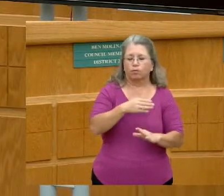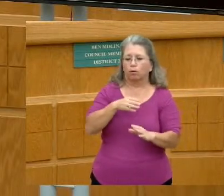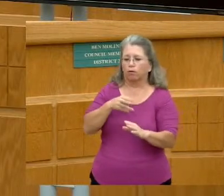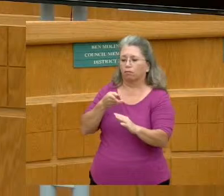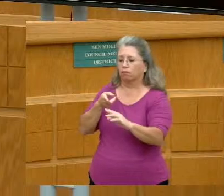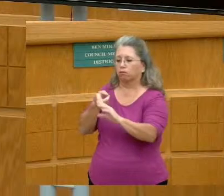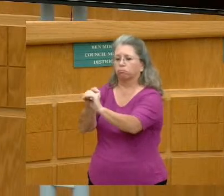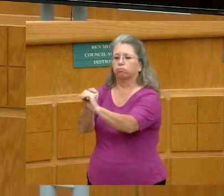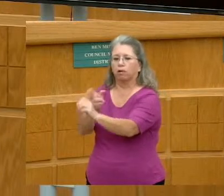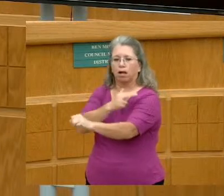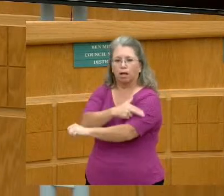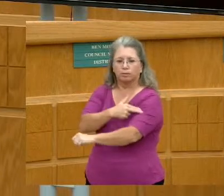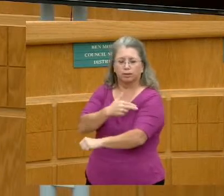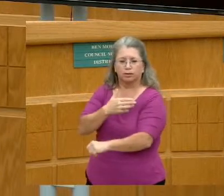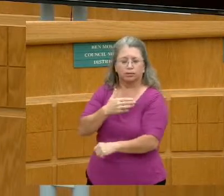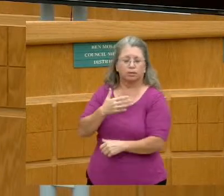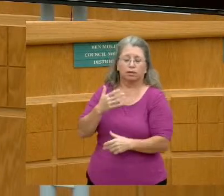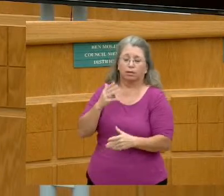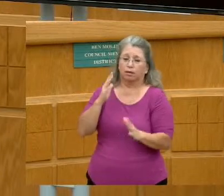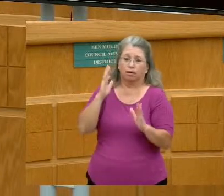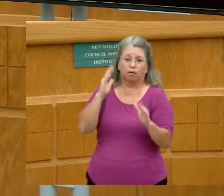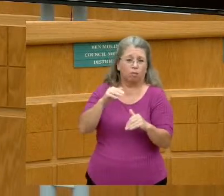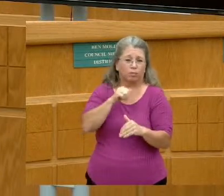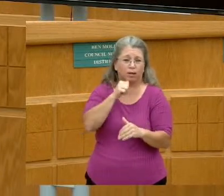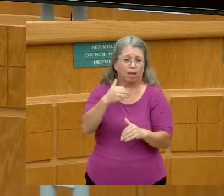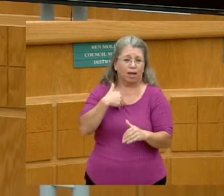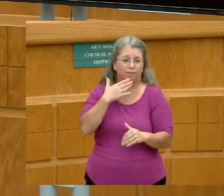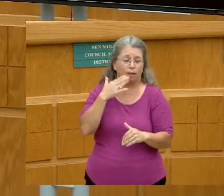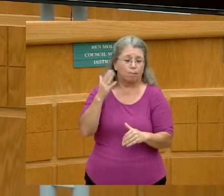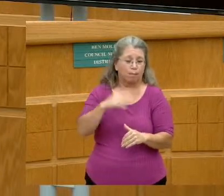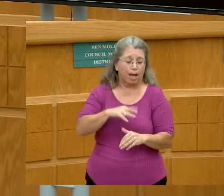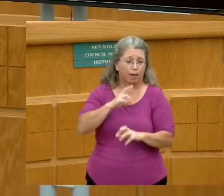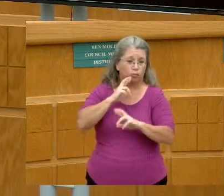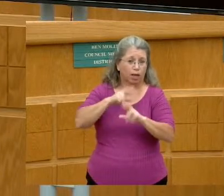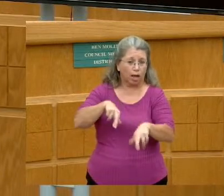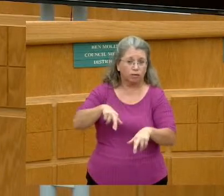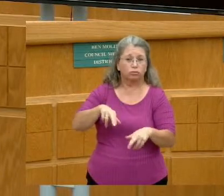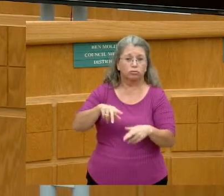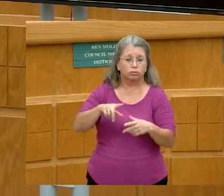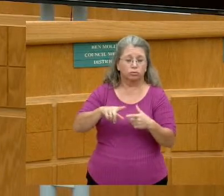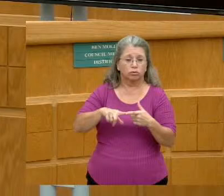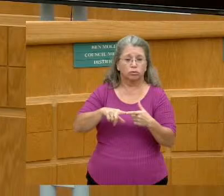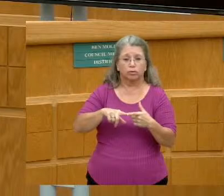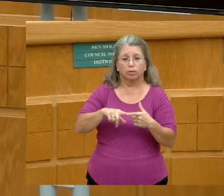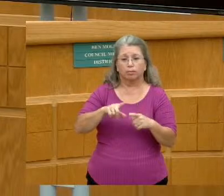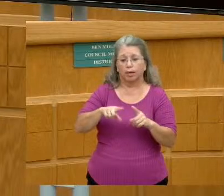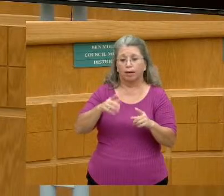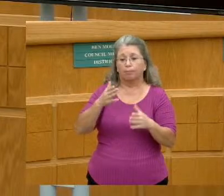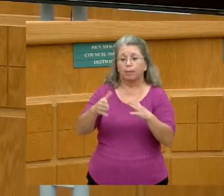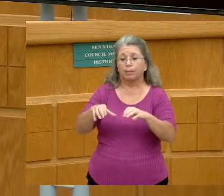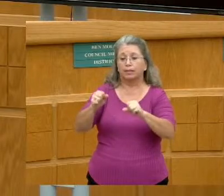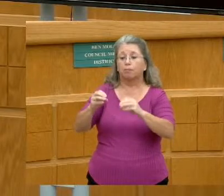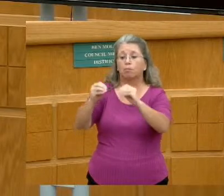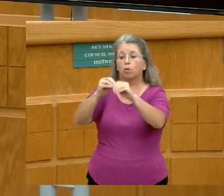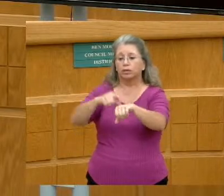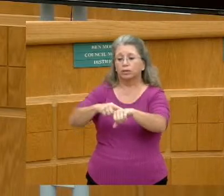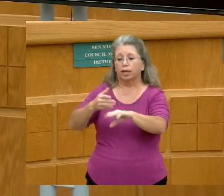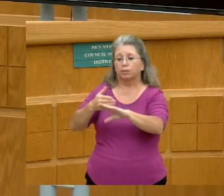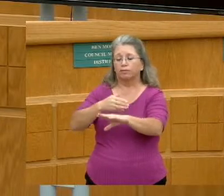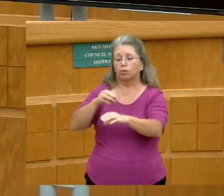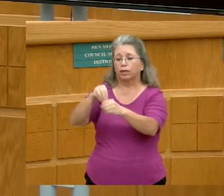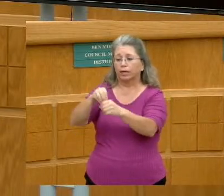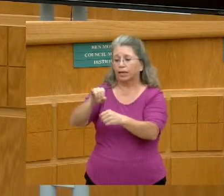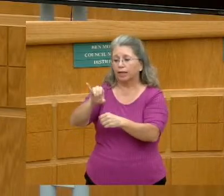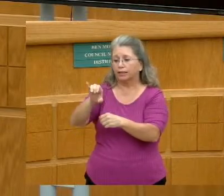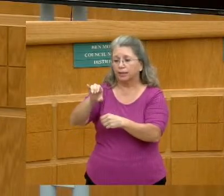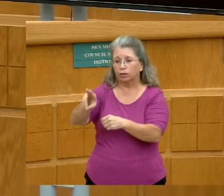response to COVID-19, it takes a little bit more time before you end up in the ICU or even worse, not